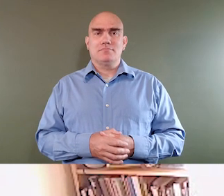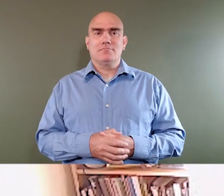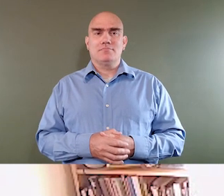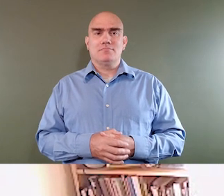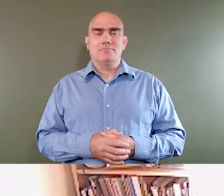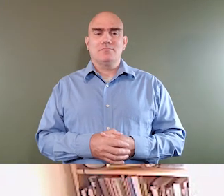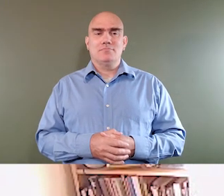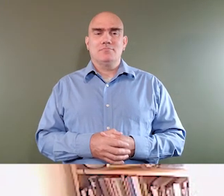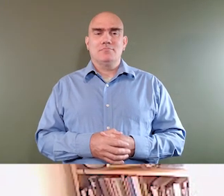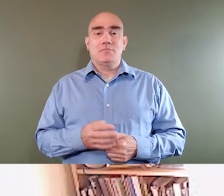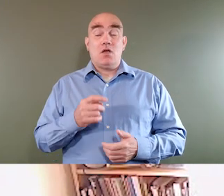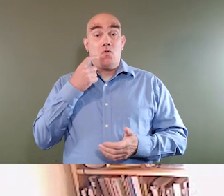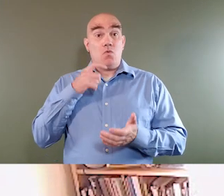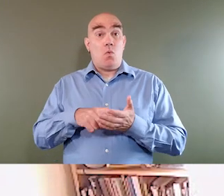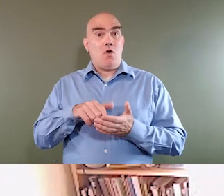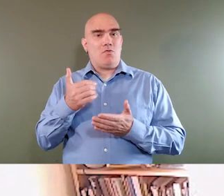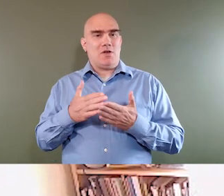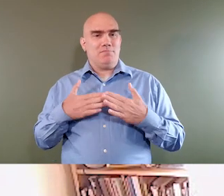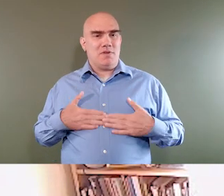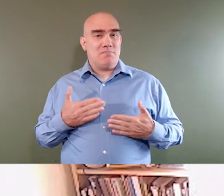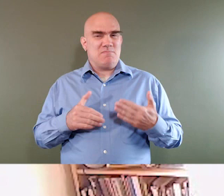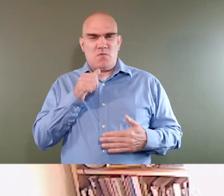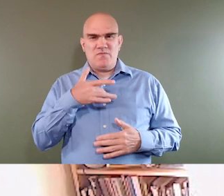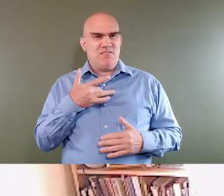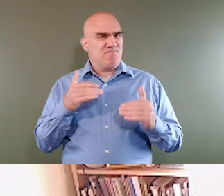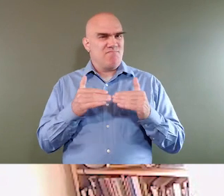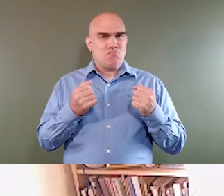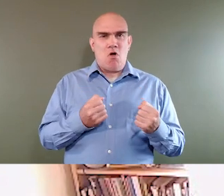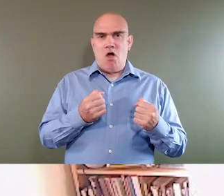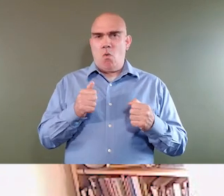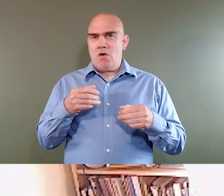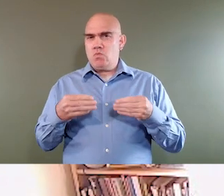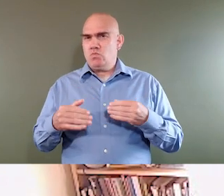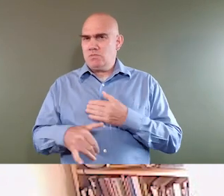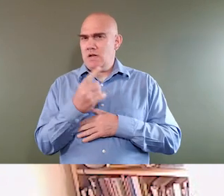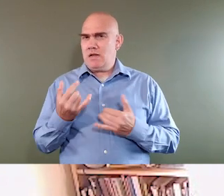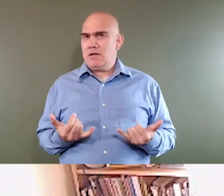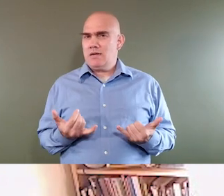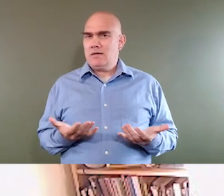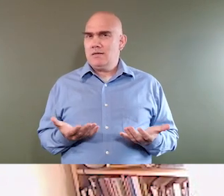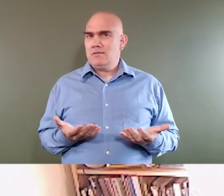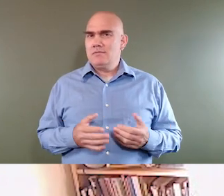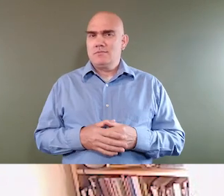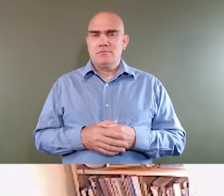And then noticing the parts of your body that maybe don't feel as strong, as loose today.